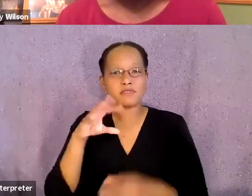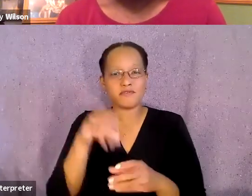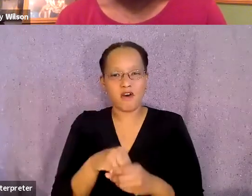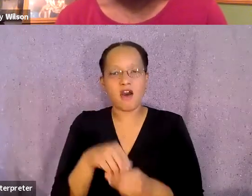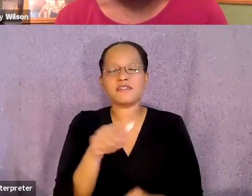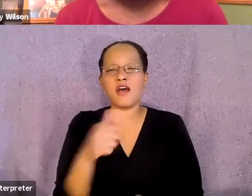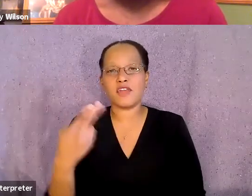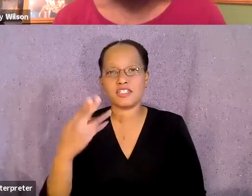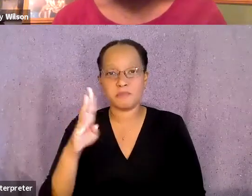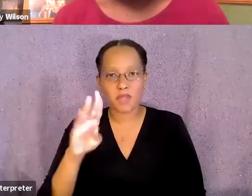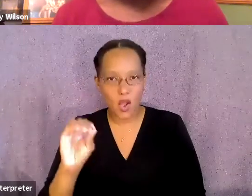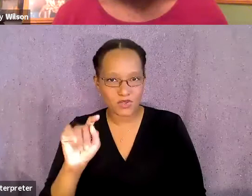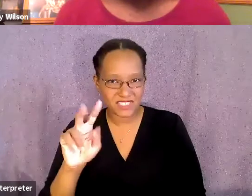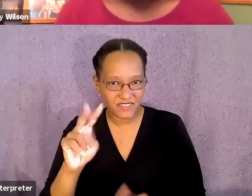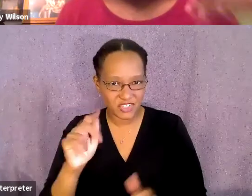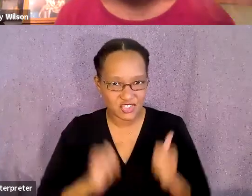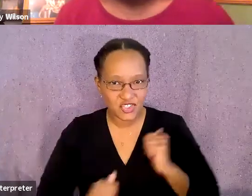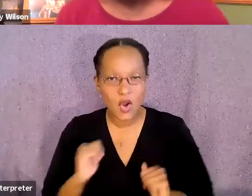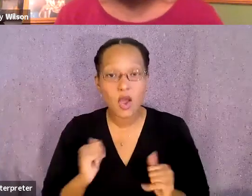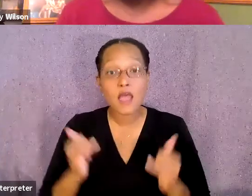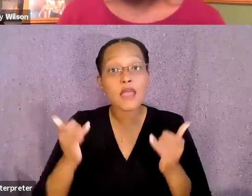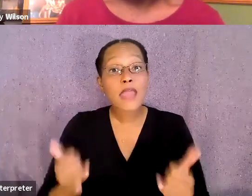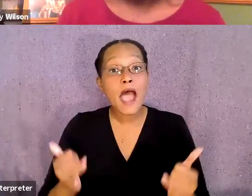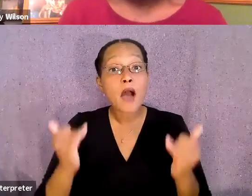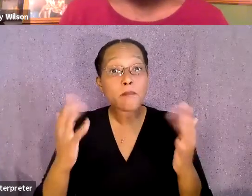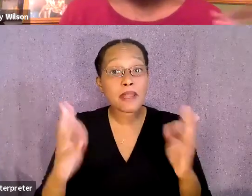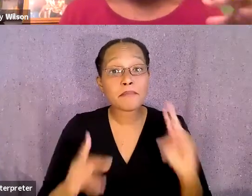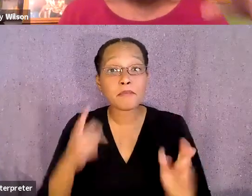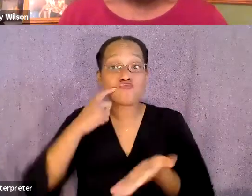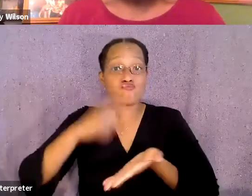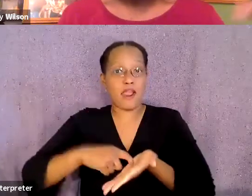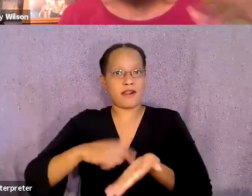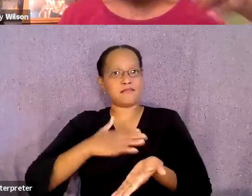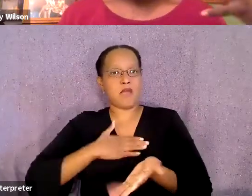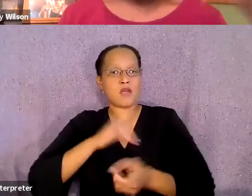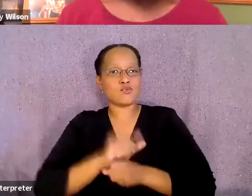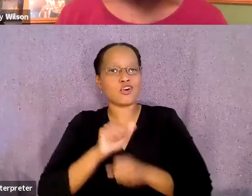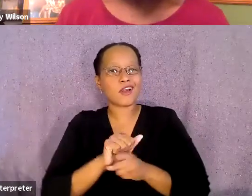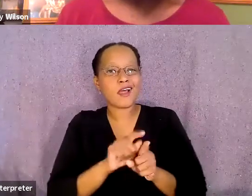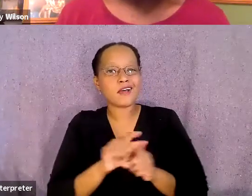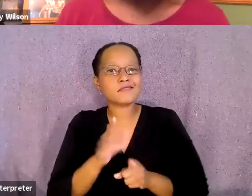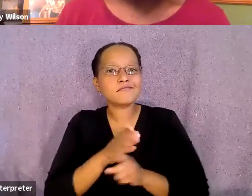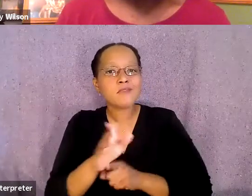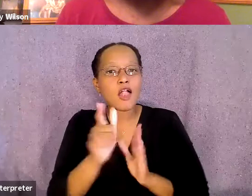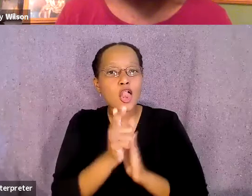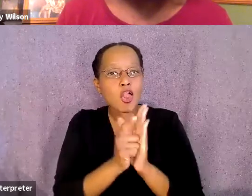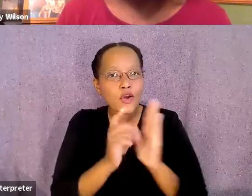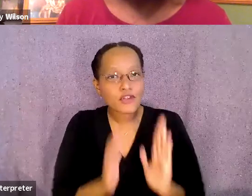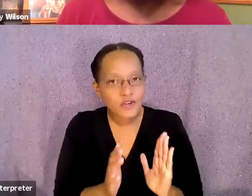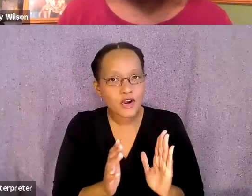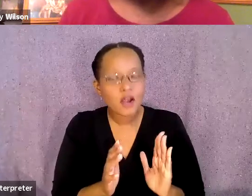a lot of people know me as the lawyer, but first I'm the writer. And I didn't really do that for others. I very much did